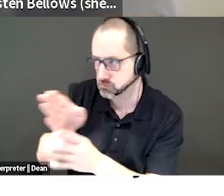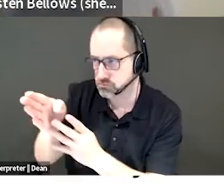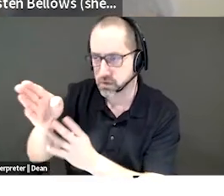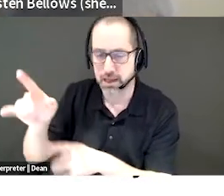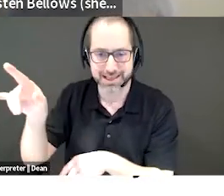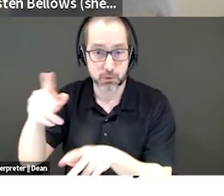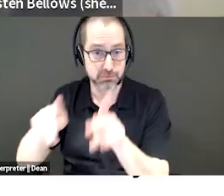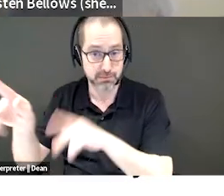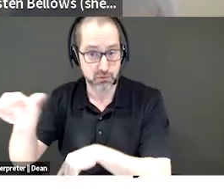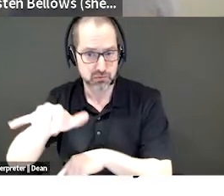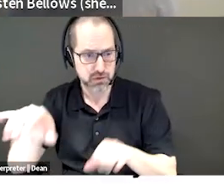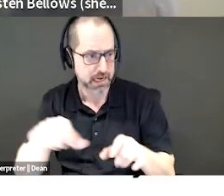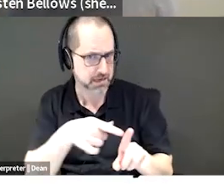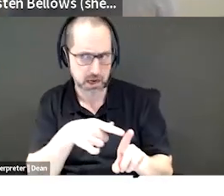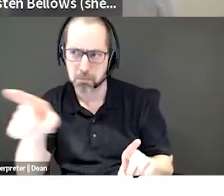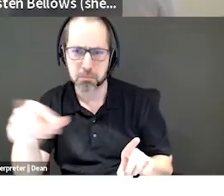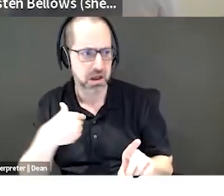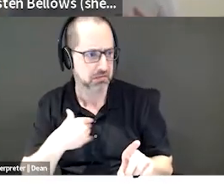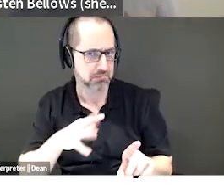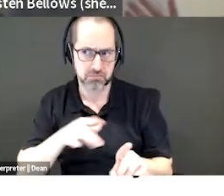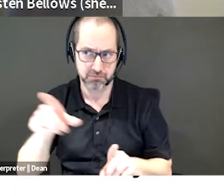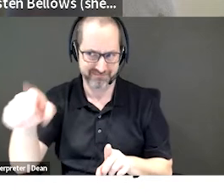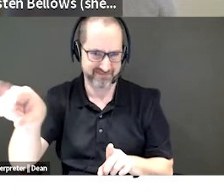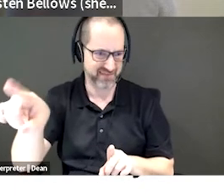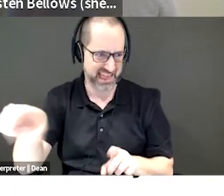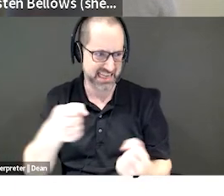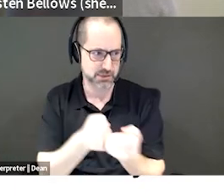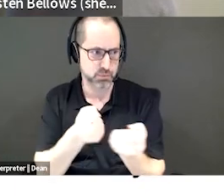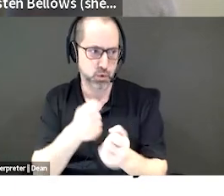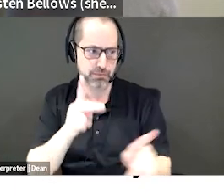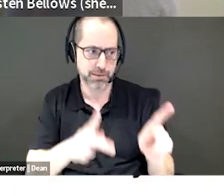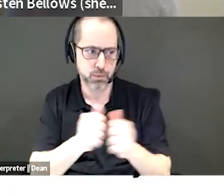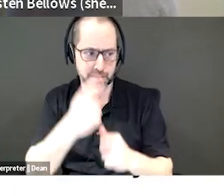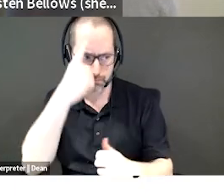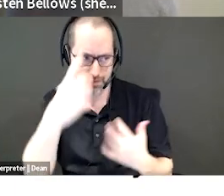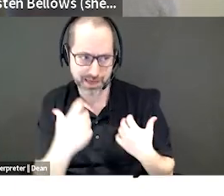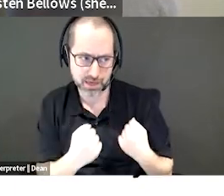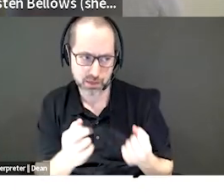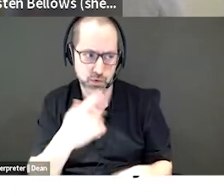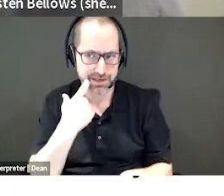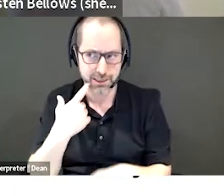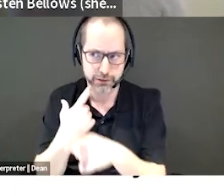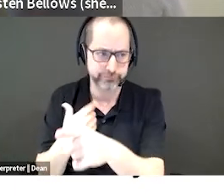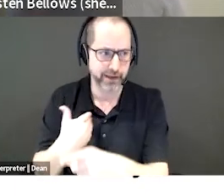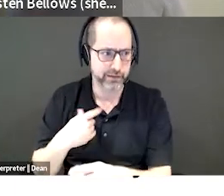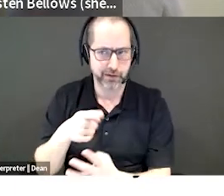of someone who has a mental health or an addiction issue, and knowing that and accommodating that as